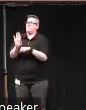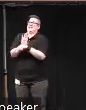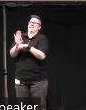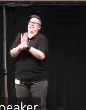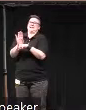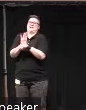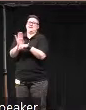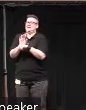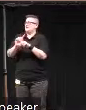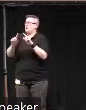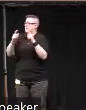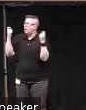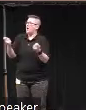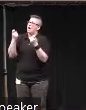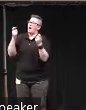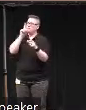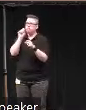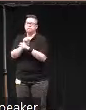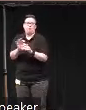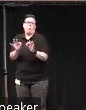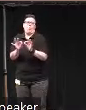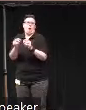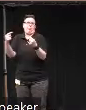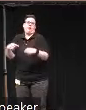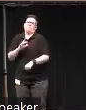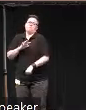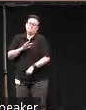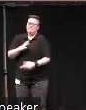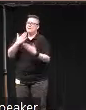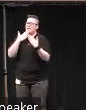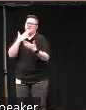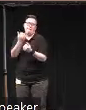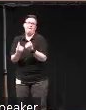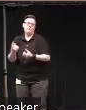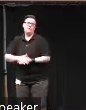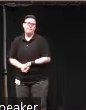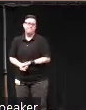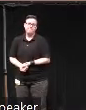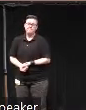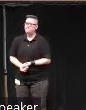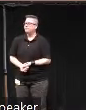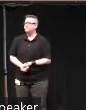to make this celebration really worthwhile for everybody. So I want to thank everybody.